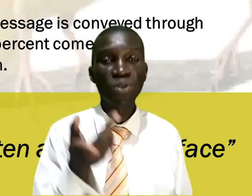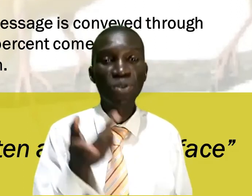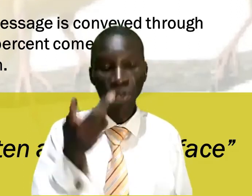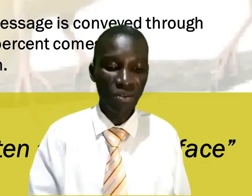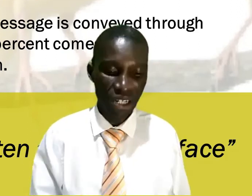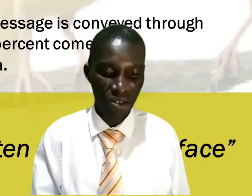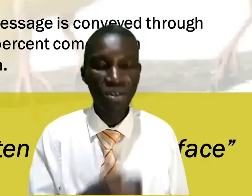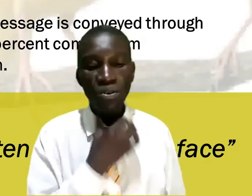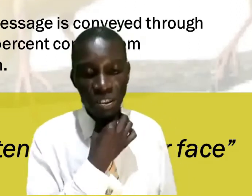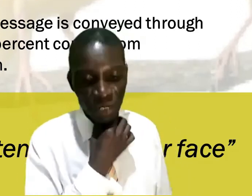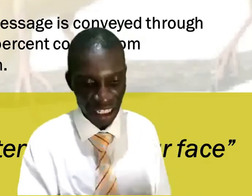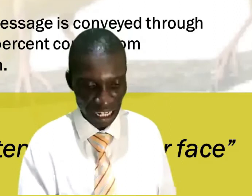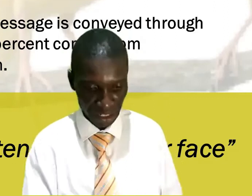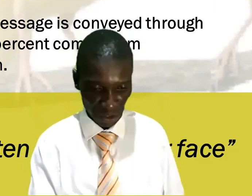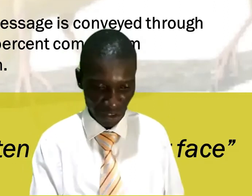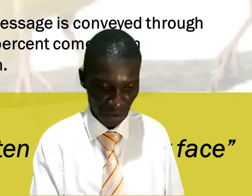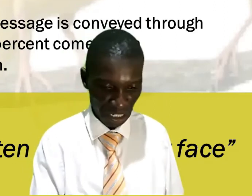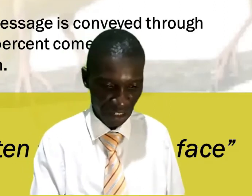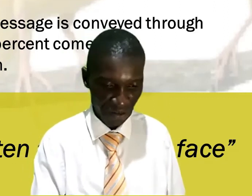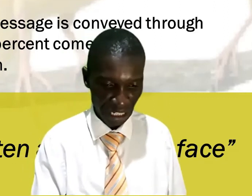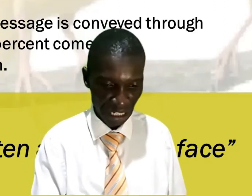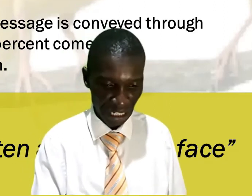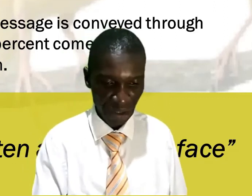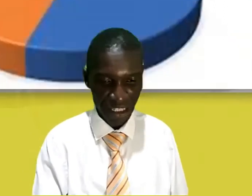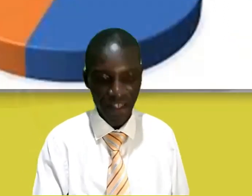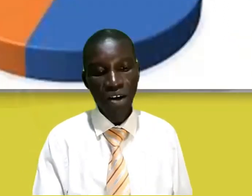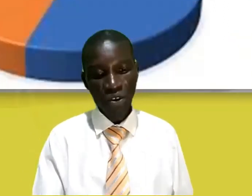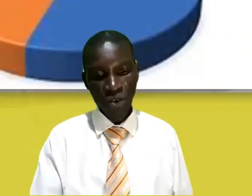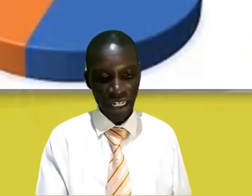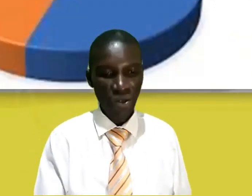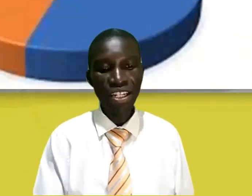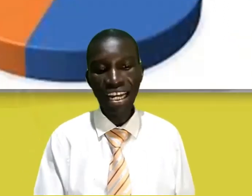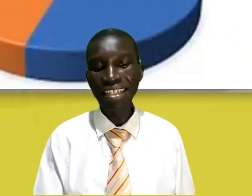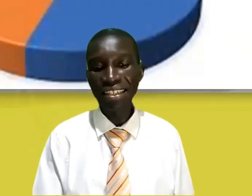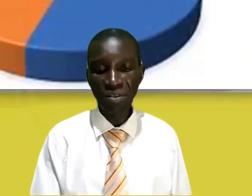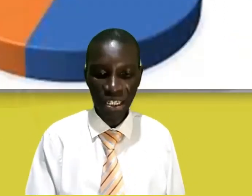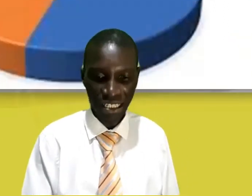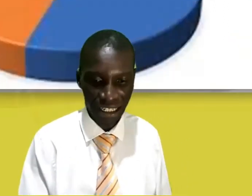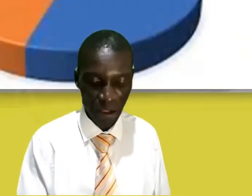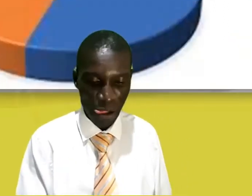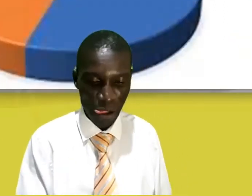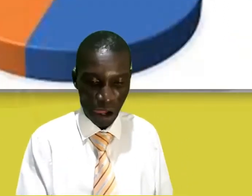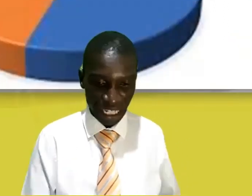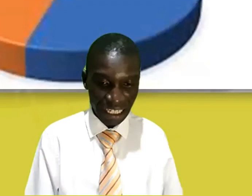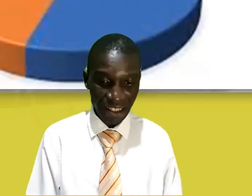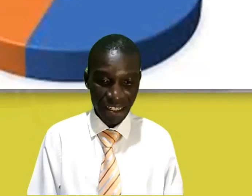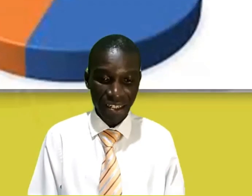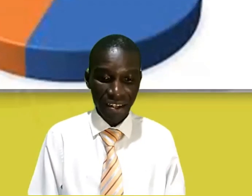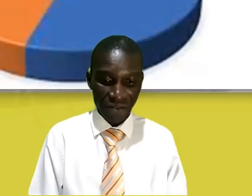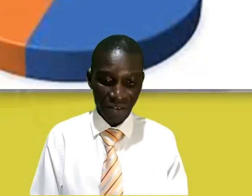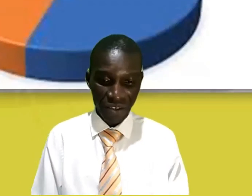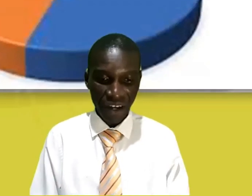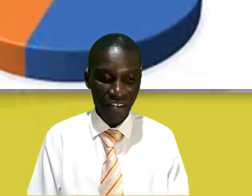we do it the other way around. We specialize on the voice and forget about it. We focus on the 93%. Of the